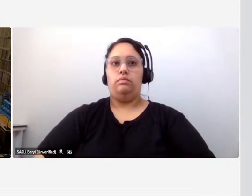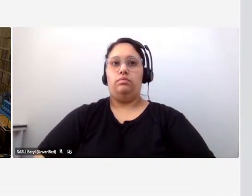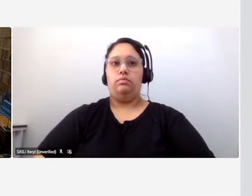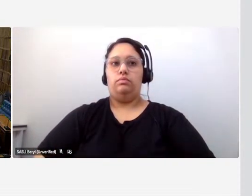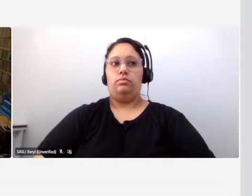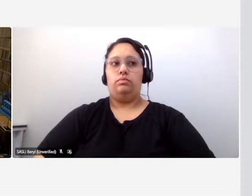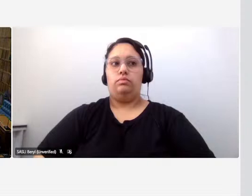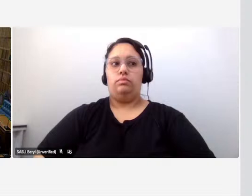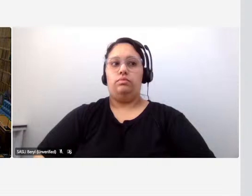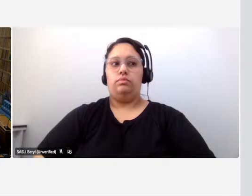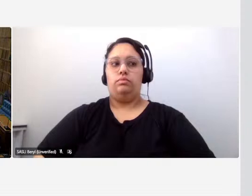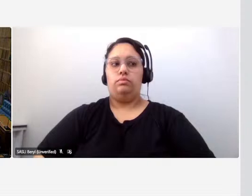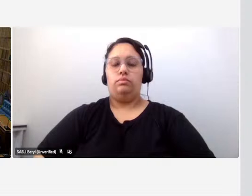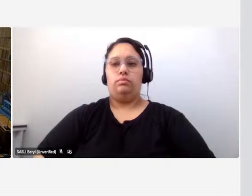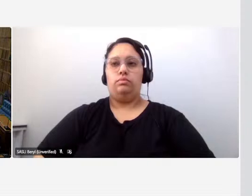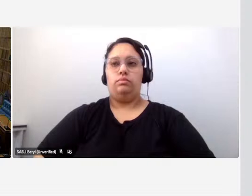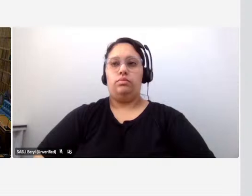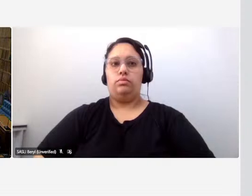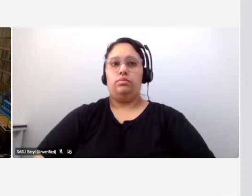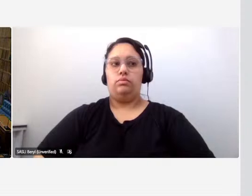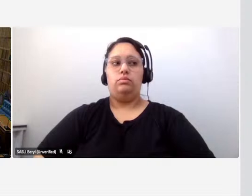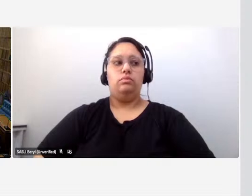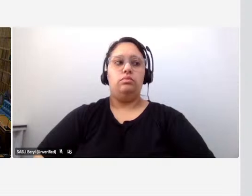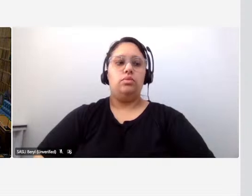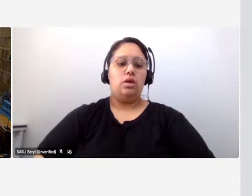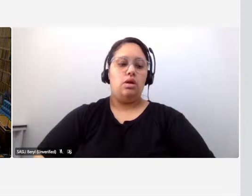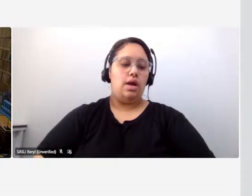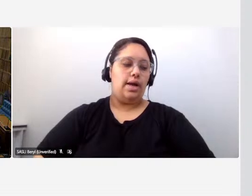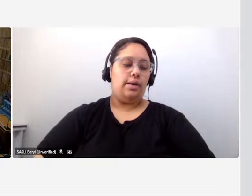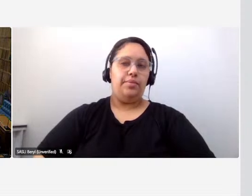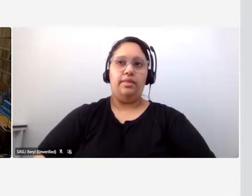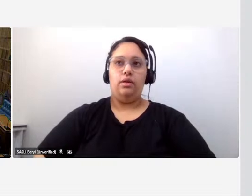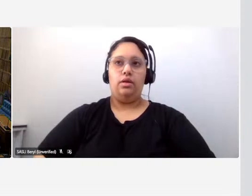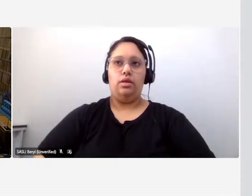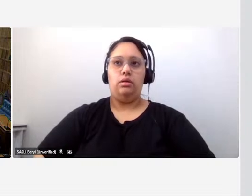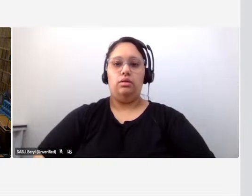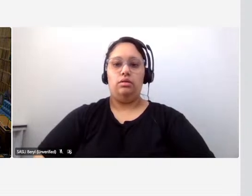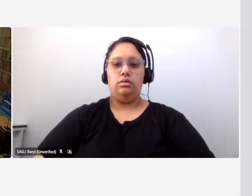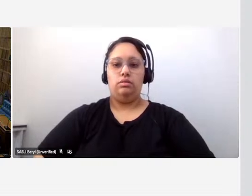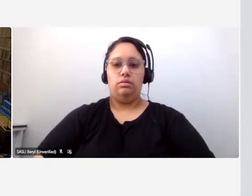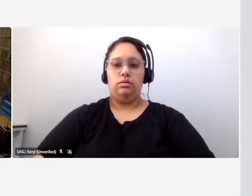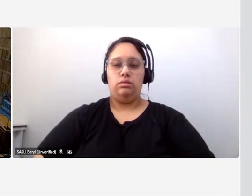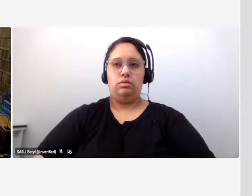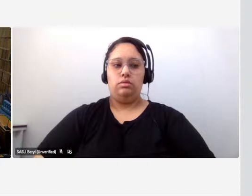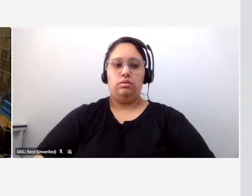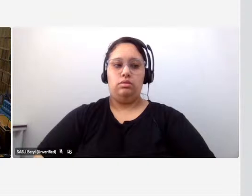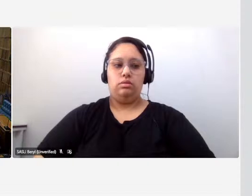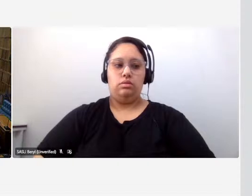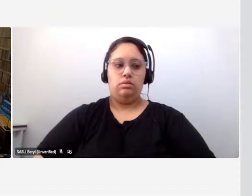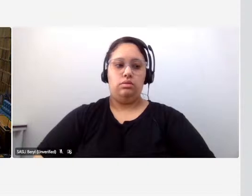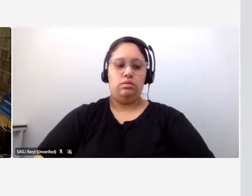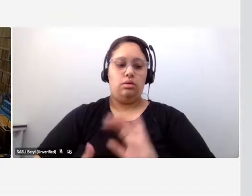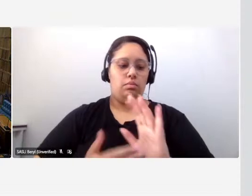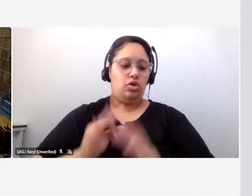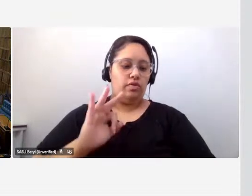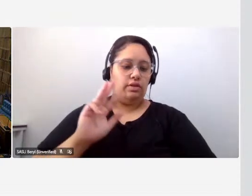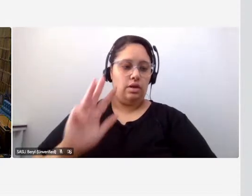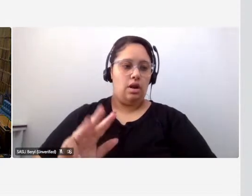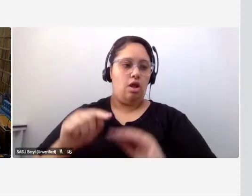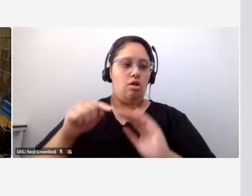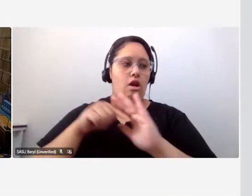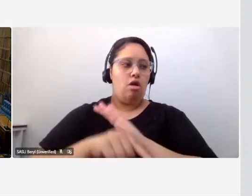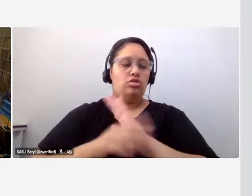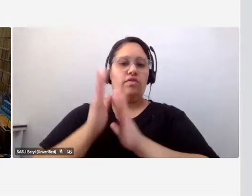Member Van Minnen. Thanks very much. I want to address an issue on page 39, which is the loss of